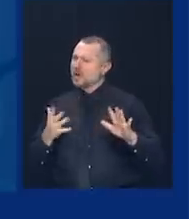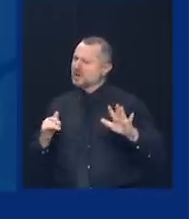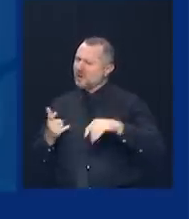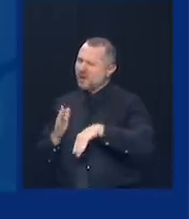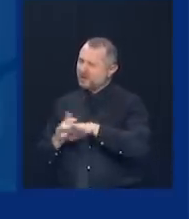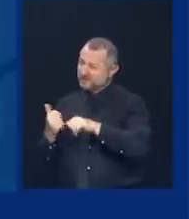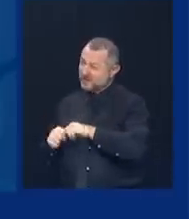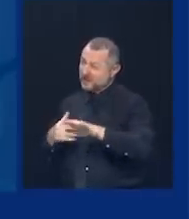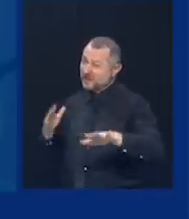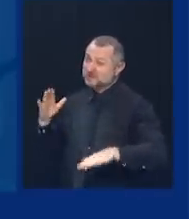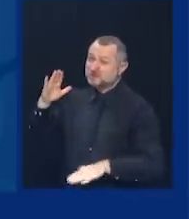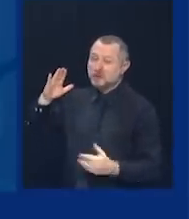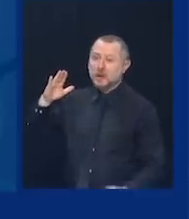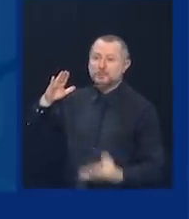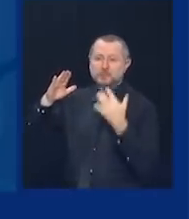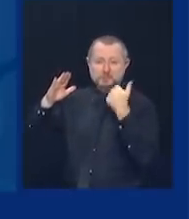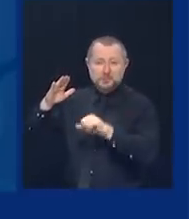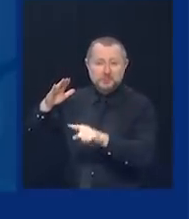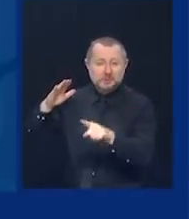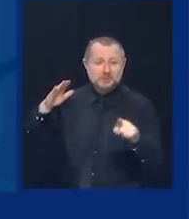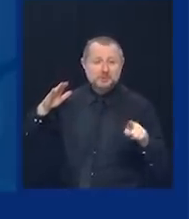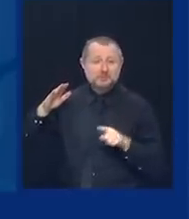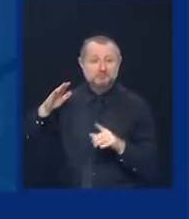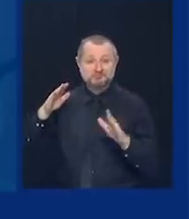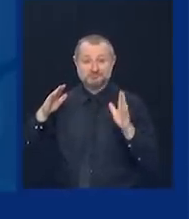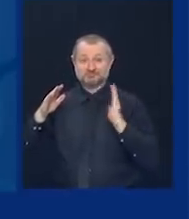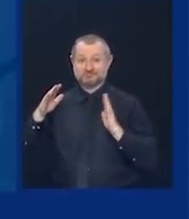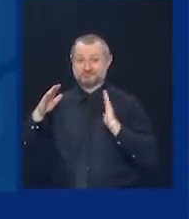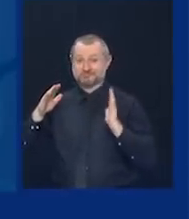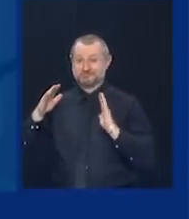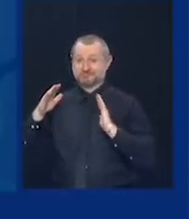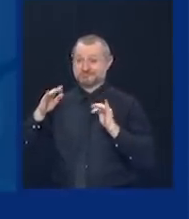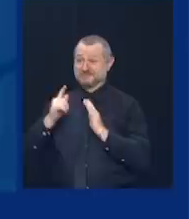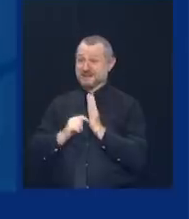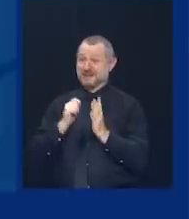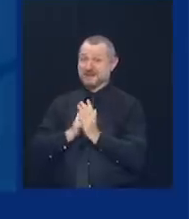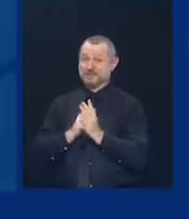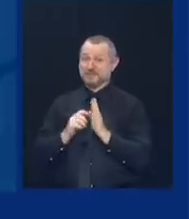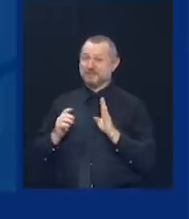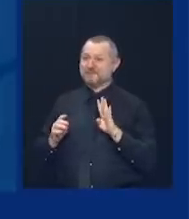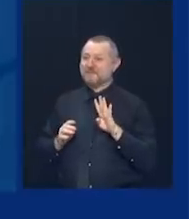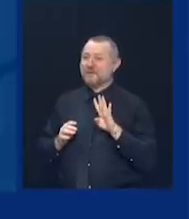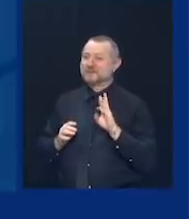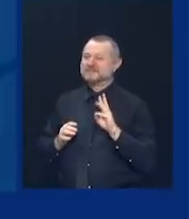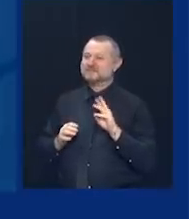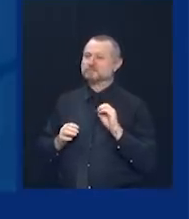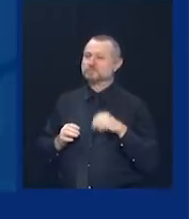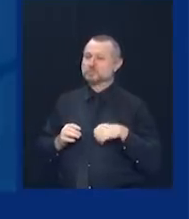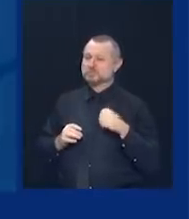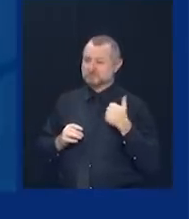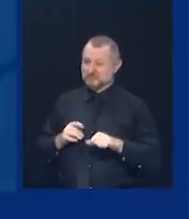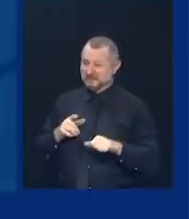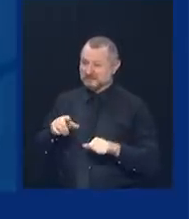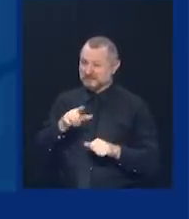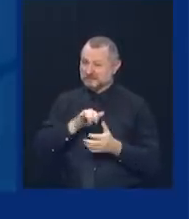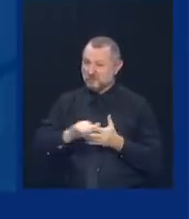Nearly 50%. That's why you get the big bucks at the New York Times.